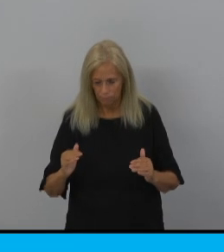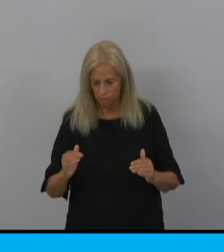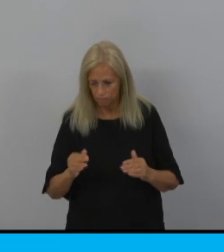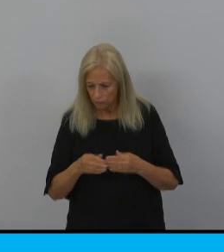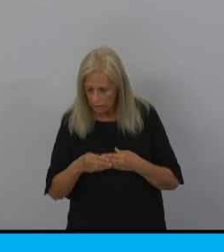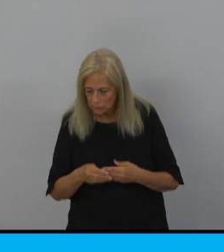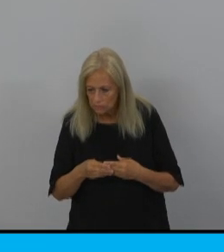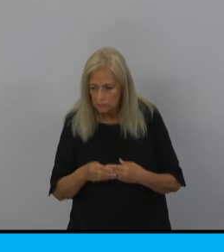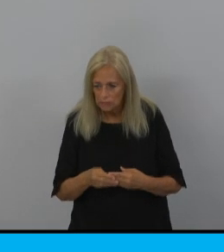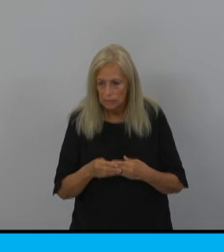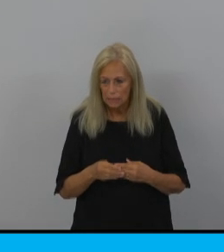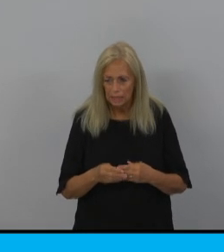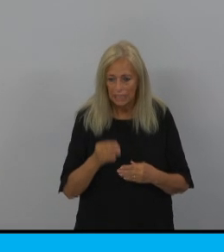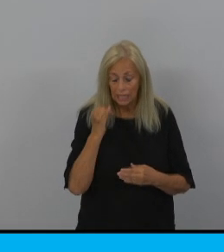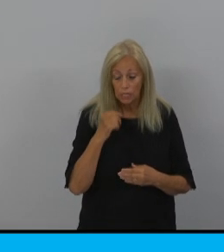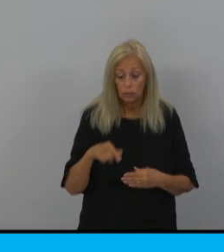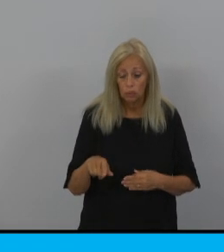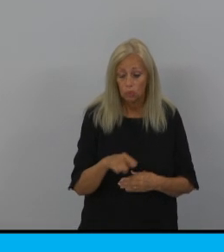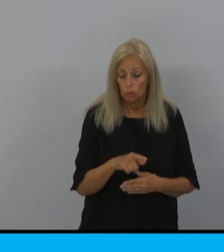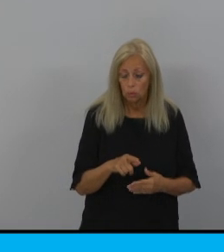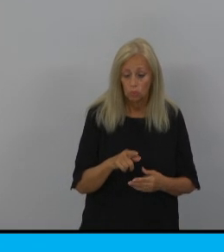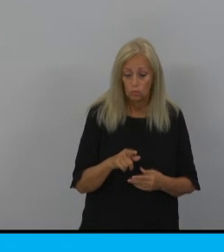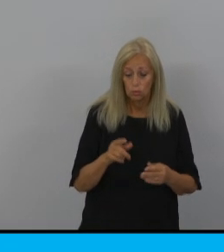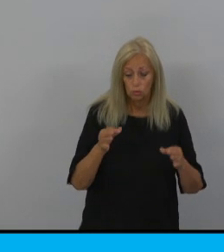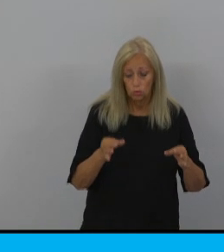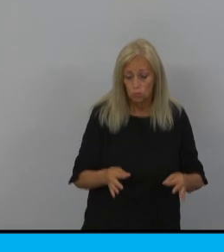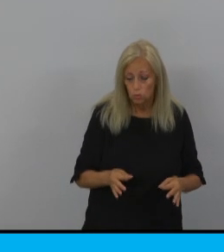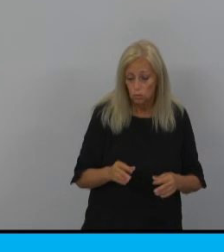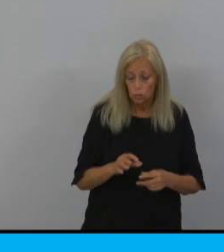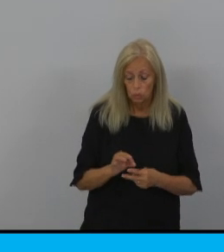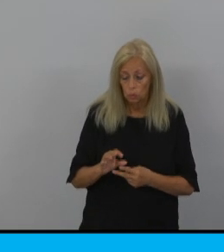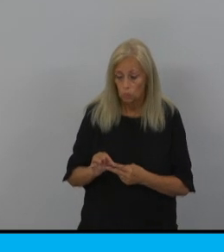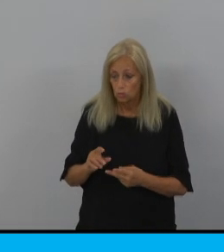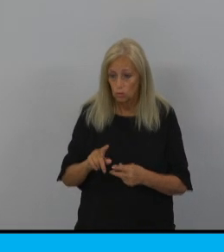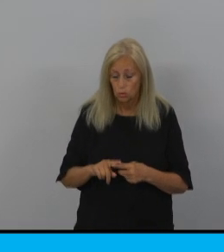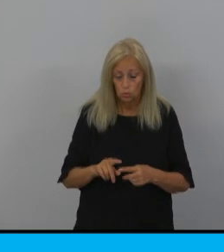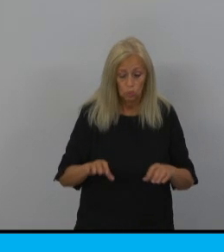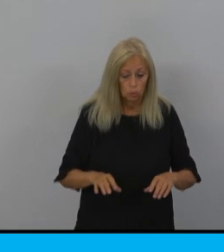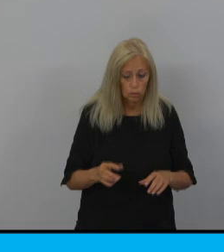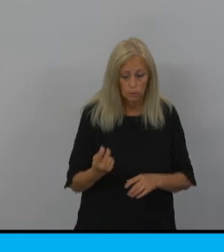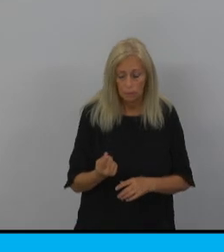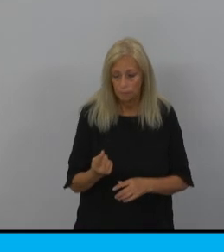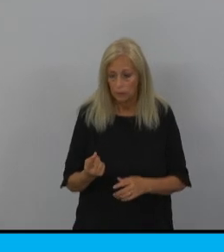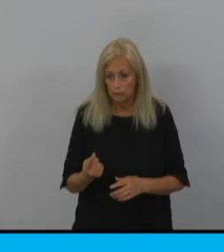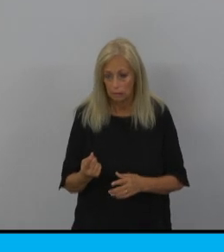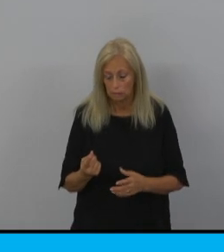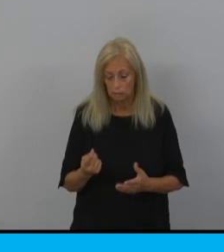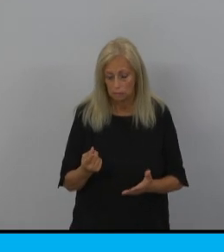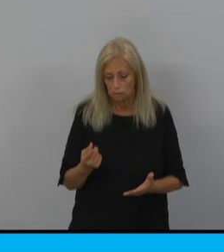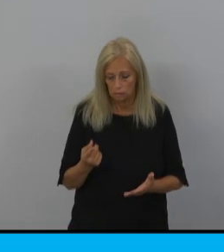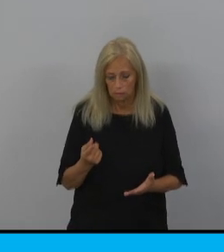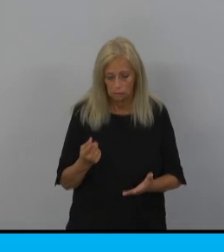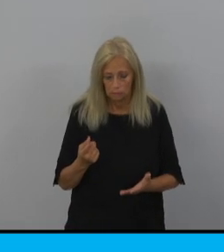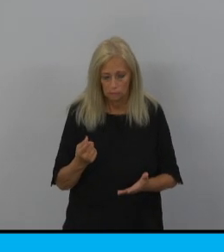case, if you do choose to refund bonds or do something of that nature.